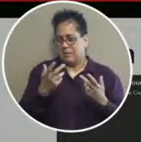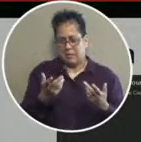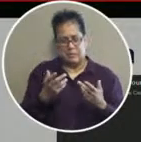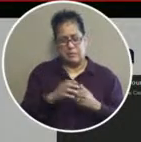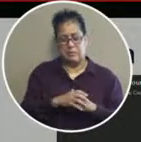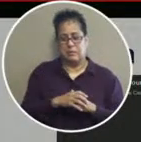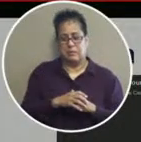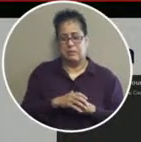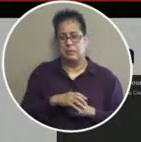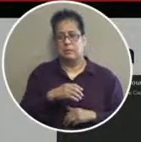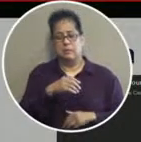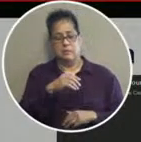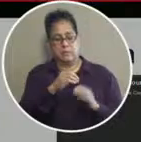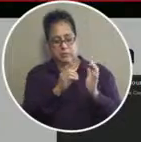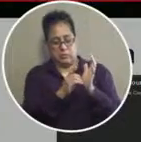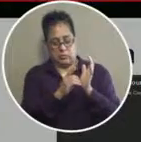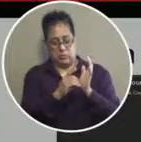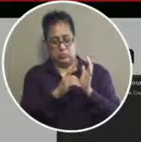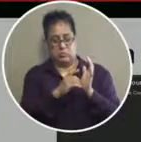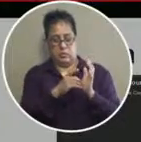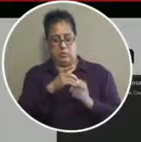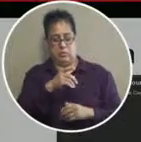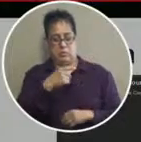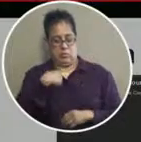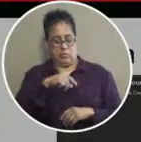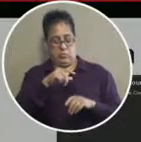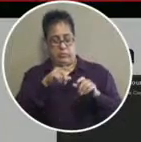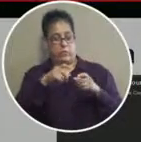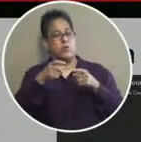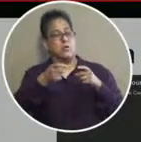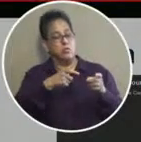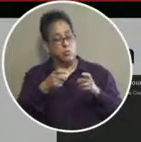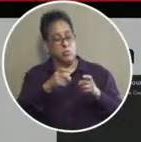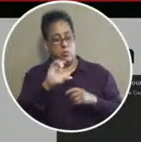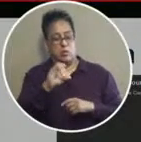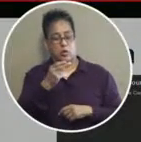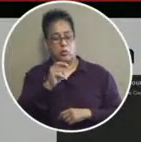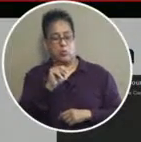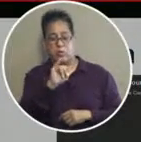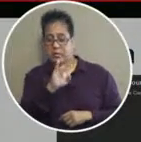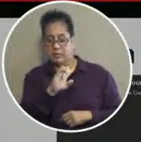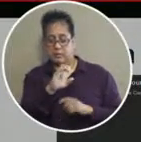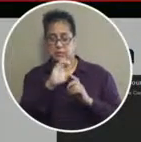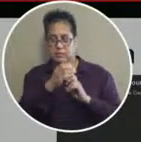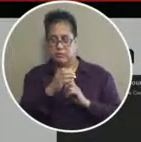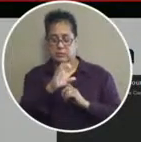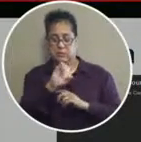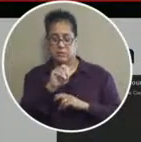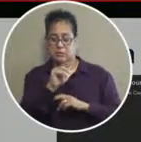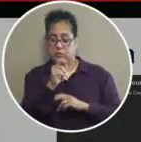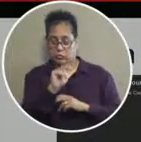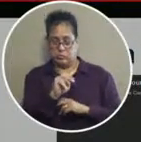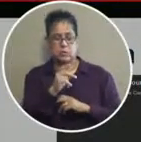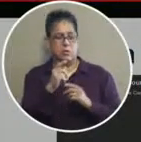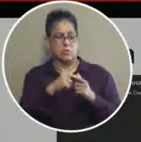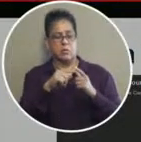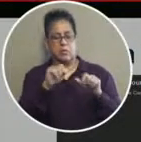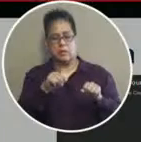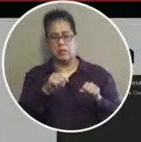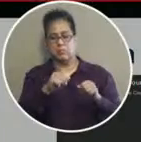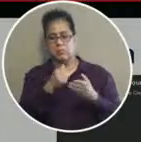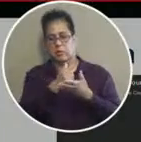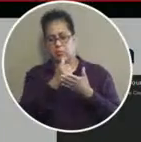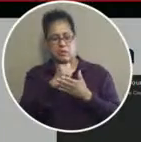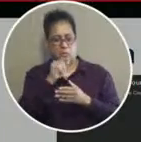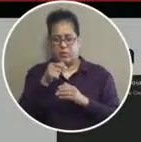Well, definitely, if we control those chronic conditions, we are going to be in better position to fight any kind of infection, not